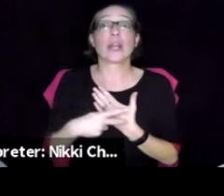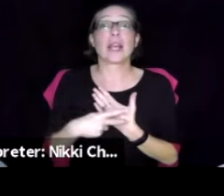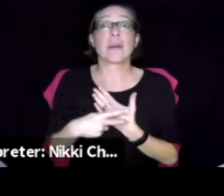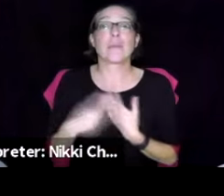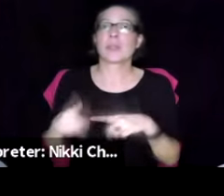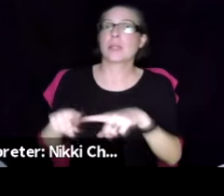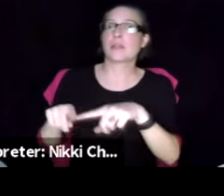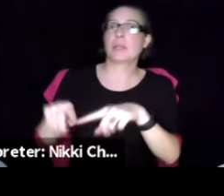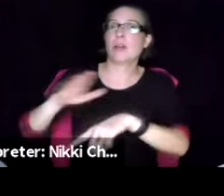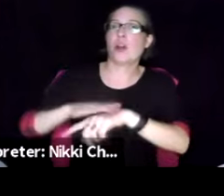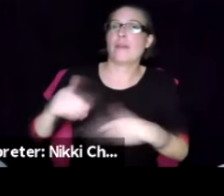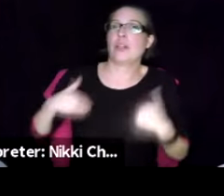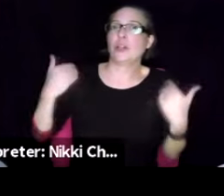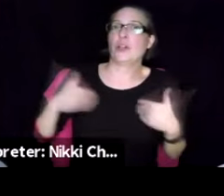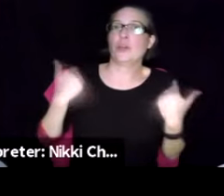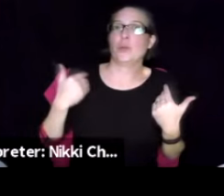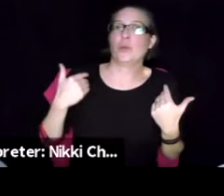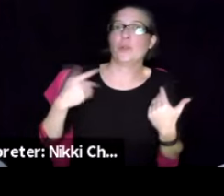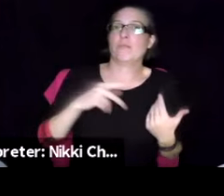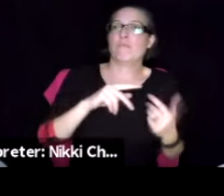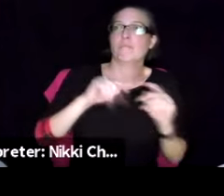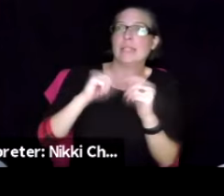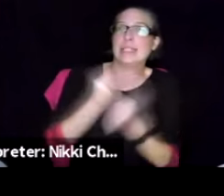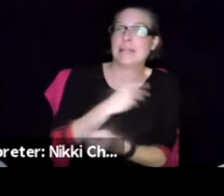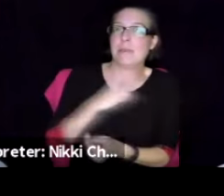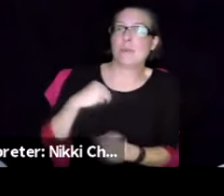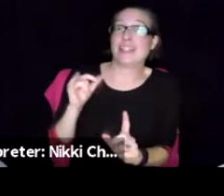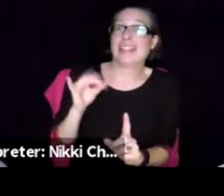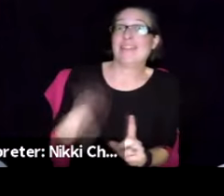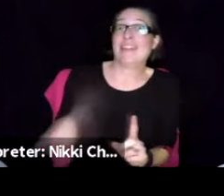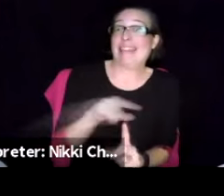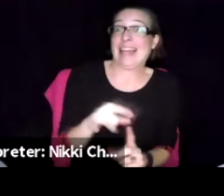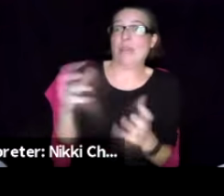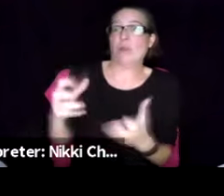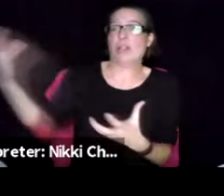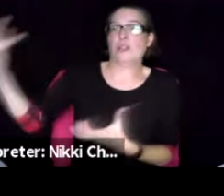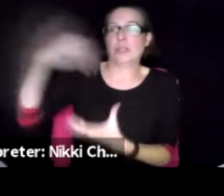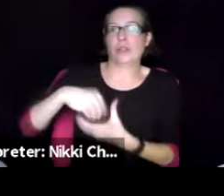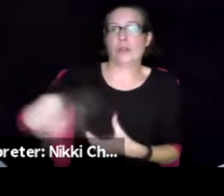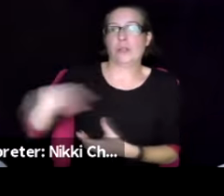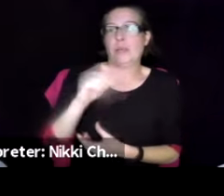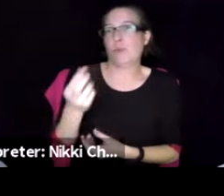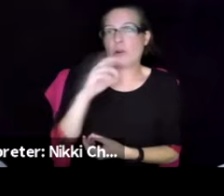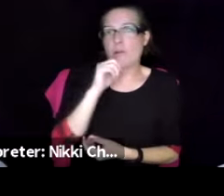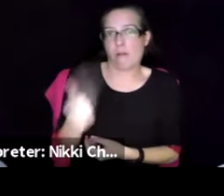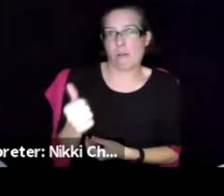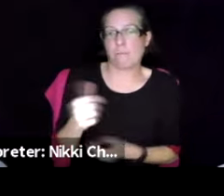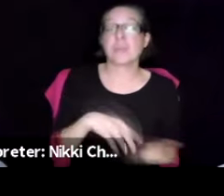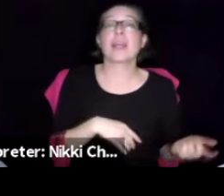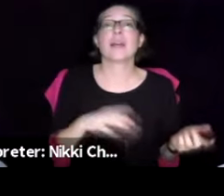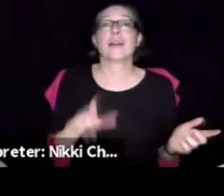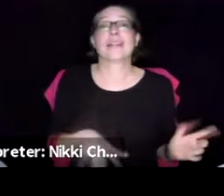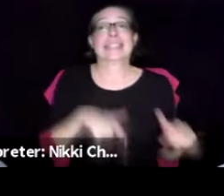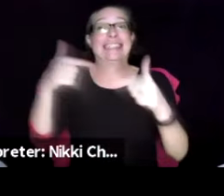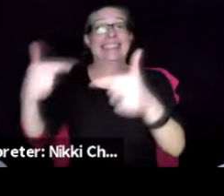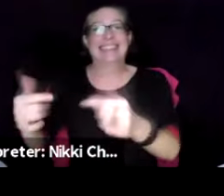not our youth team members decide as a group that that's something they're interested in doing. And then also on the point